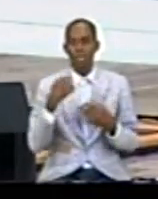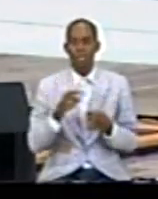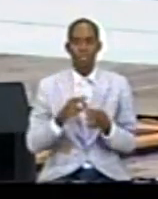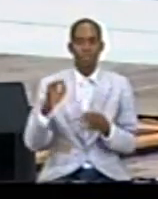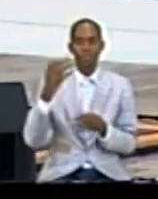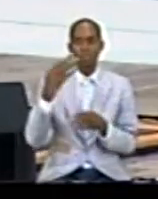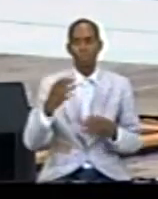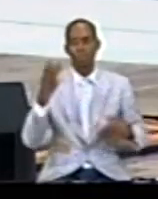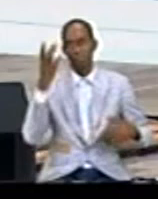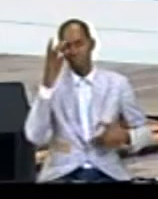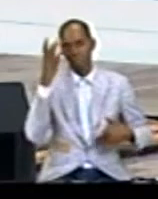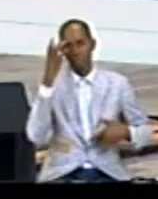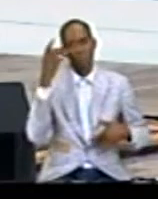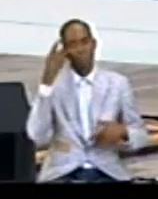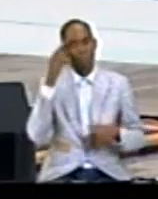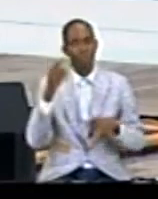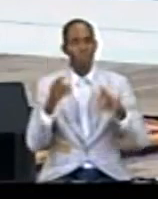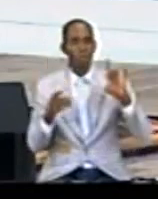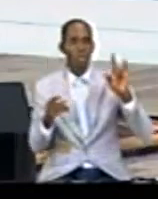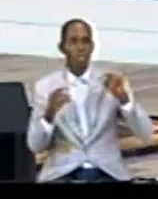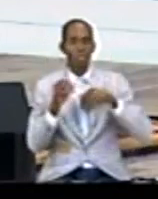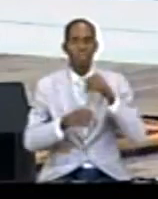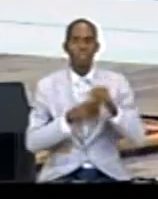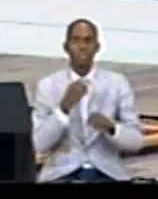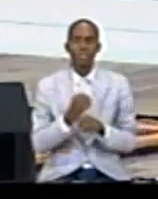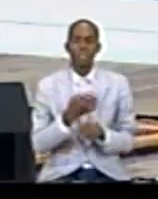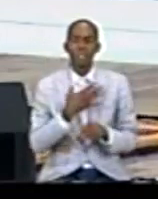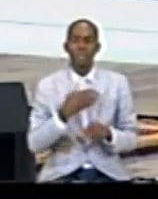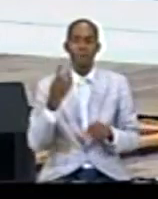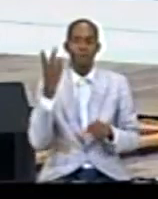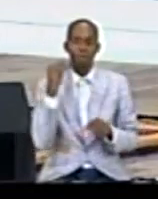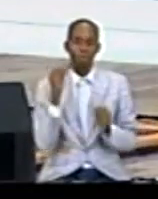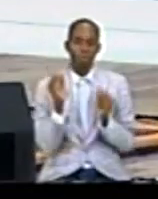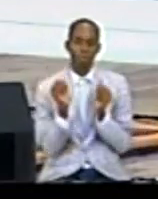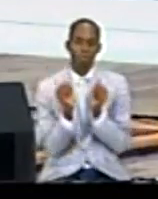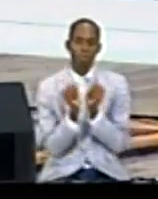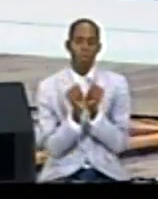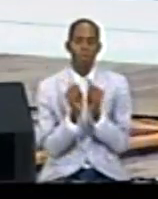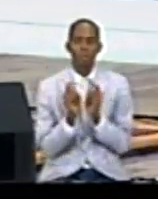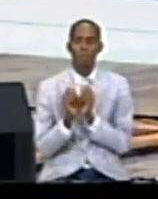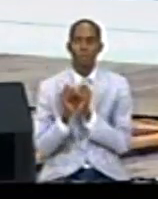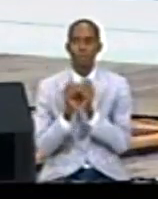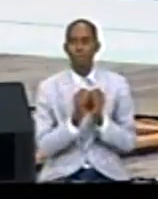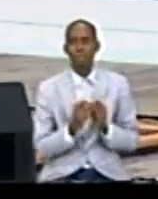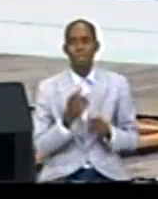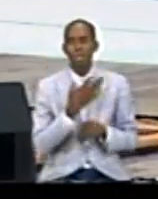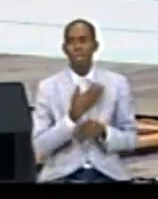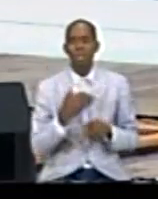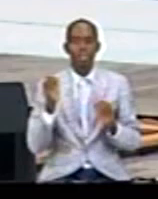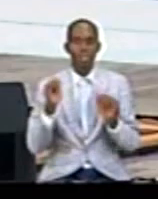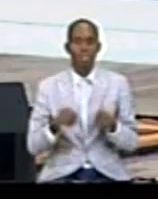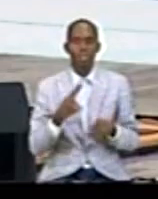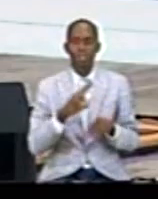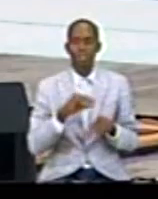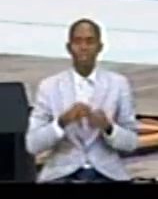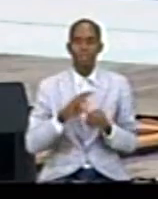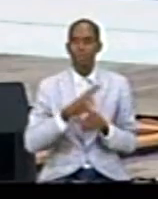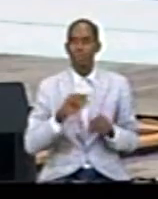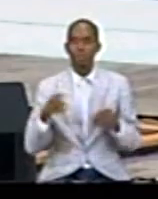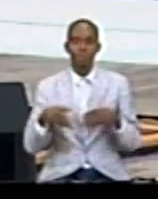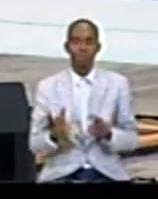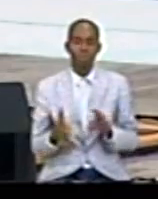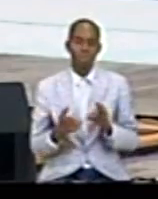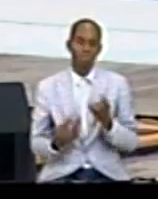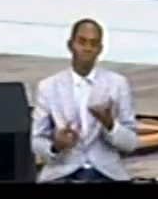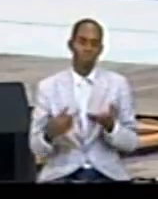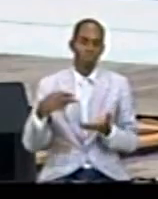18 years. I was bowed together and could in no wise lift up